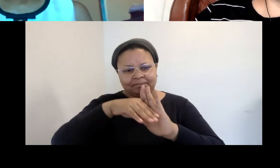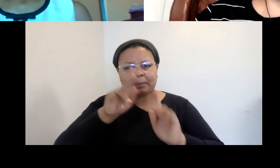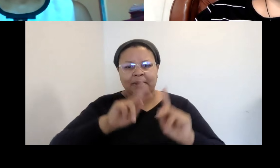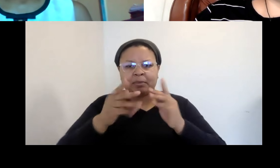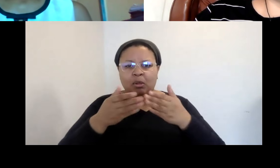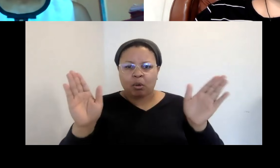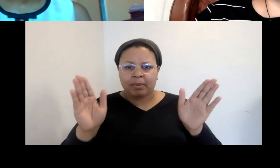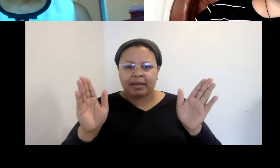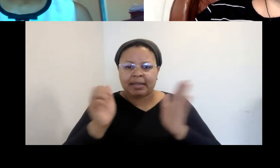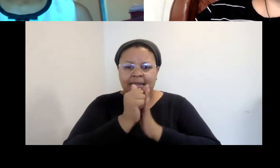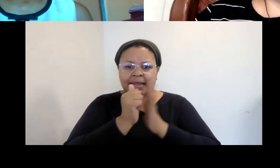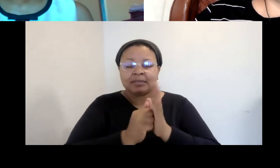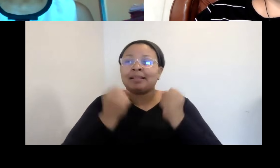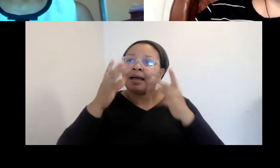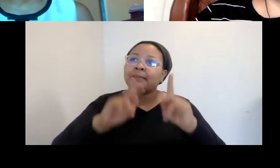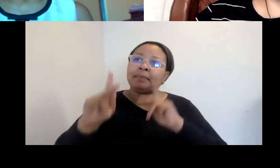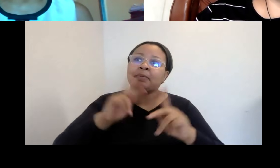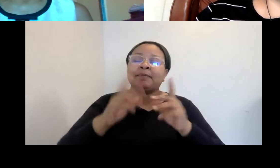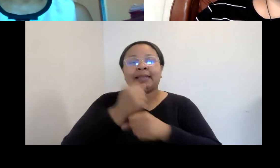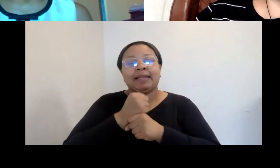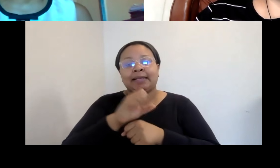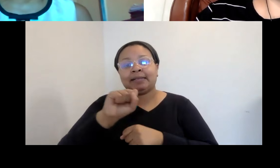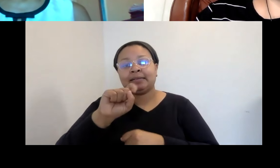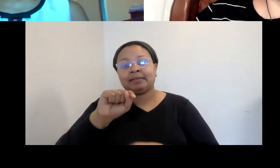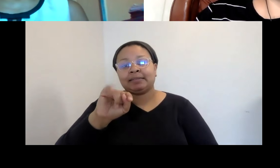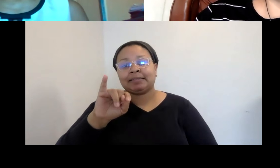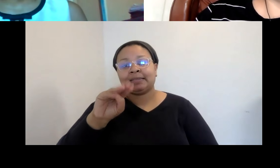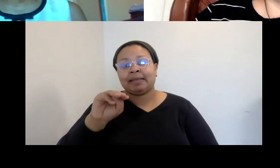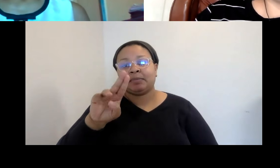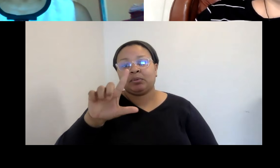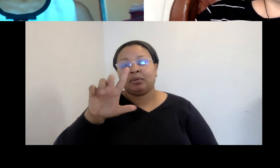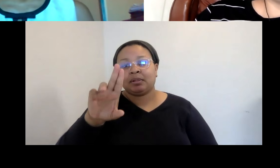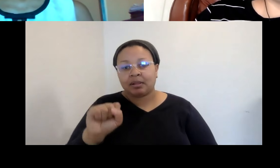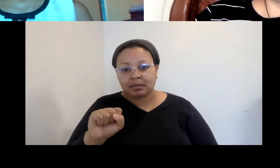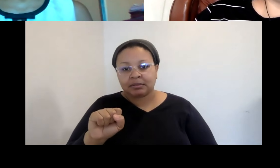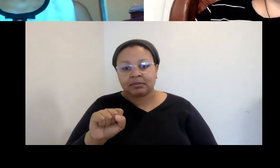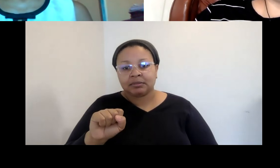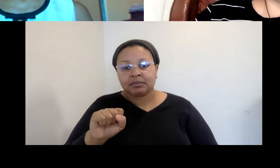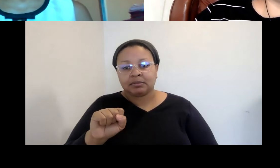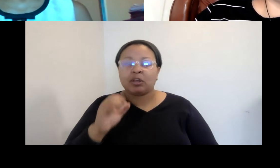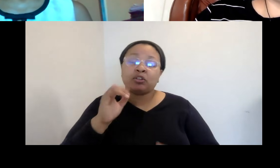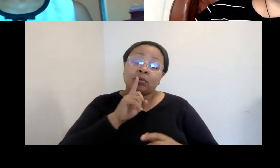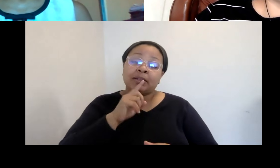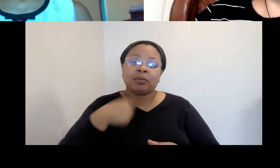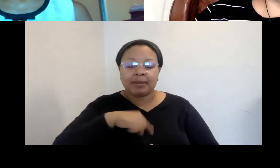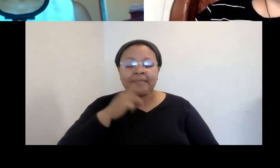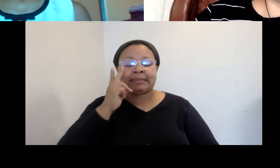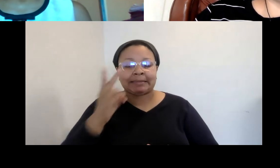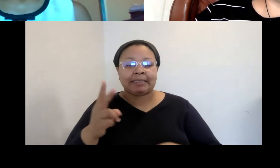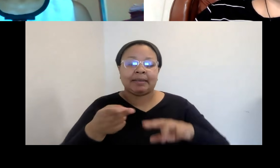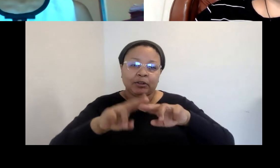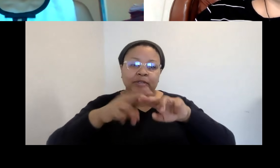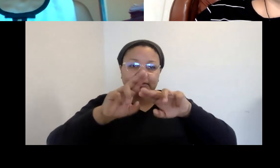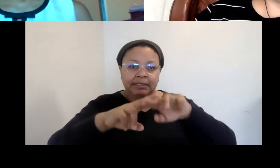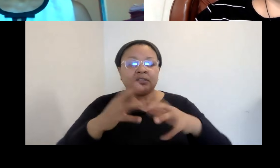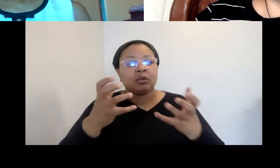been receiving stimulus funds and they using that money to open up their accounts. So definitely look into